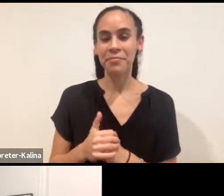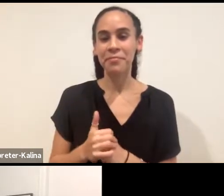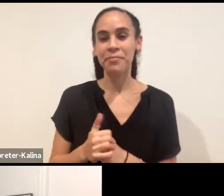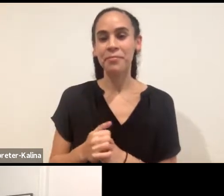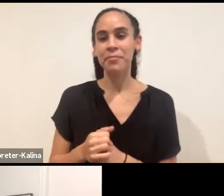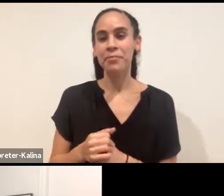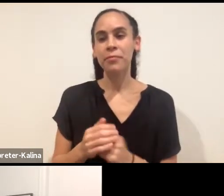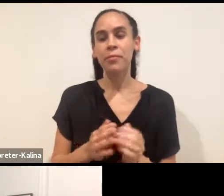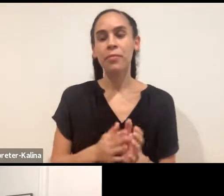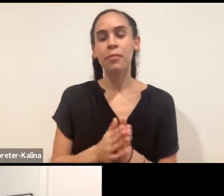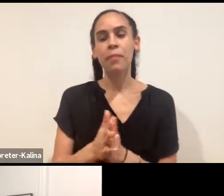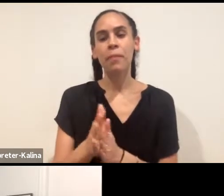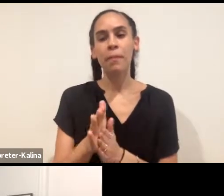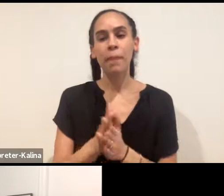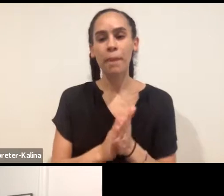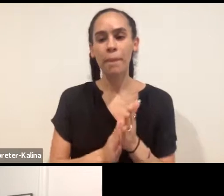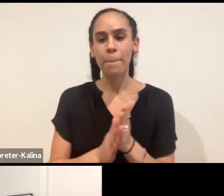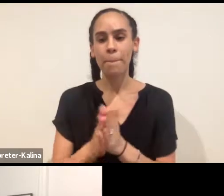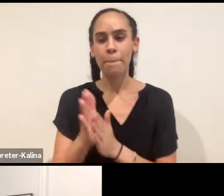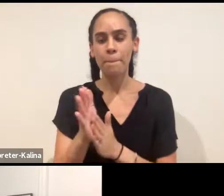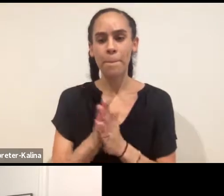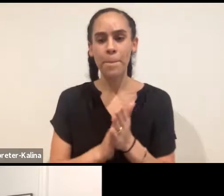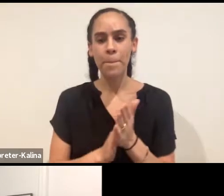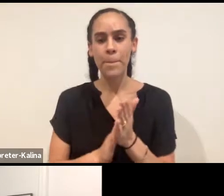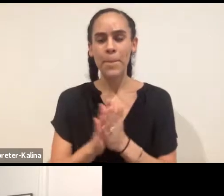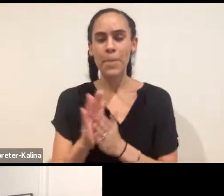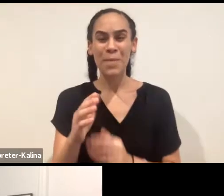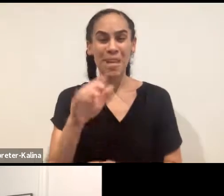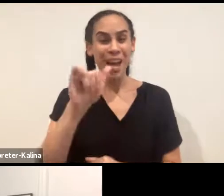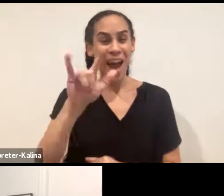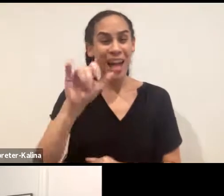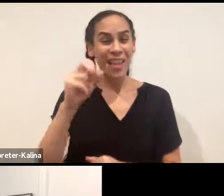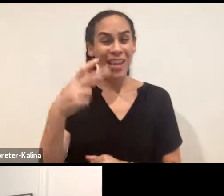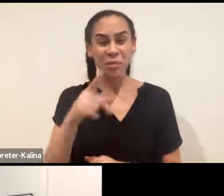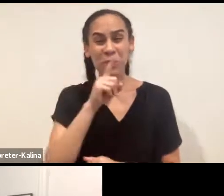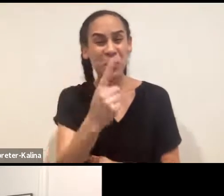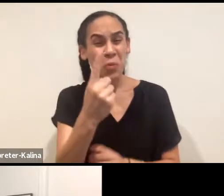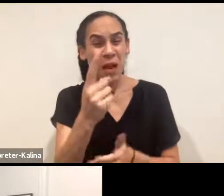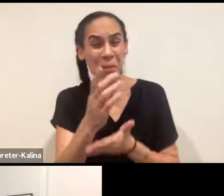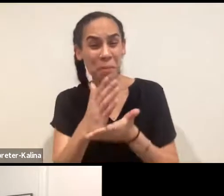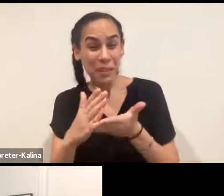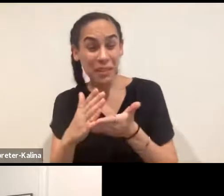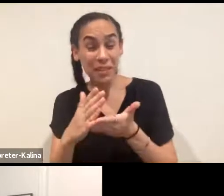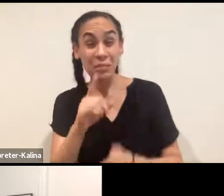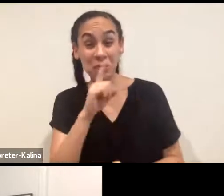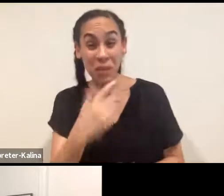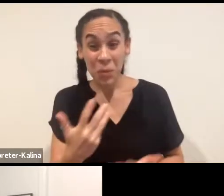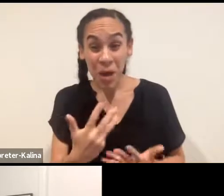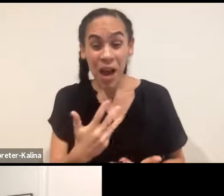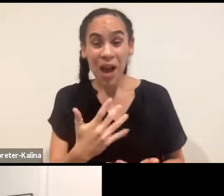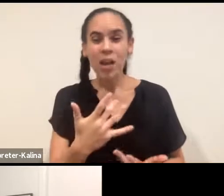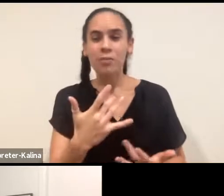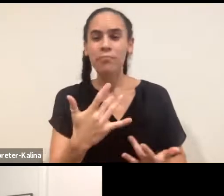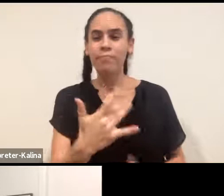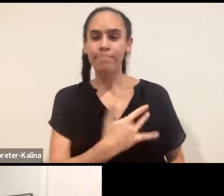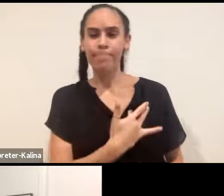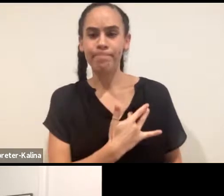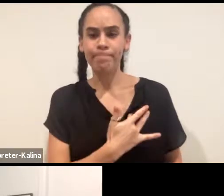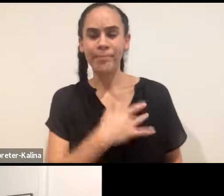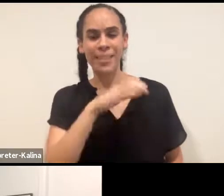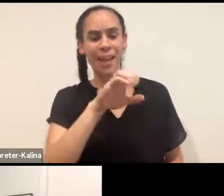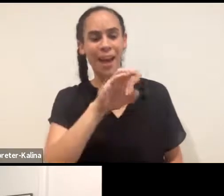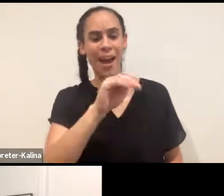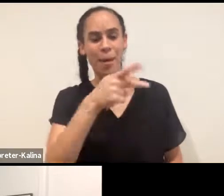It's really, allyship is a piece of it. It's empathy is really what drives me, and building empathy